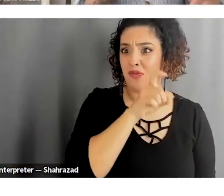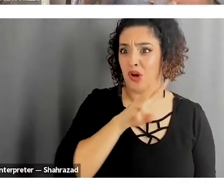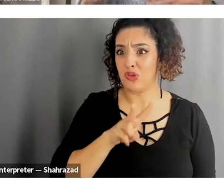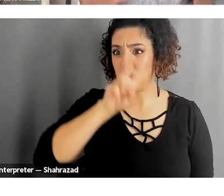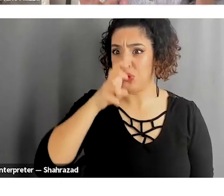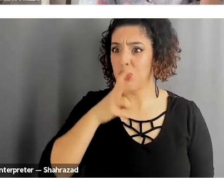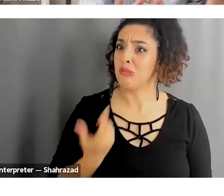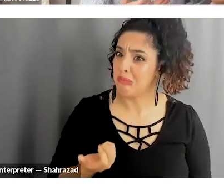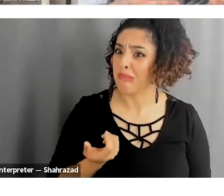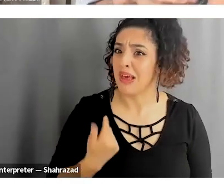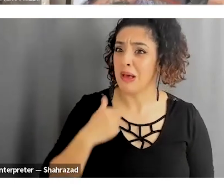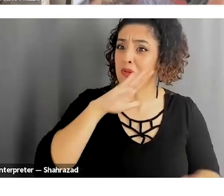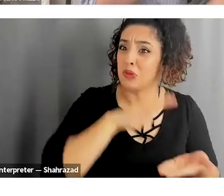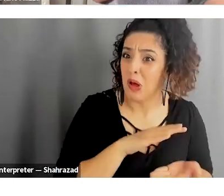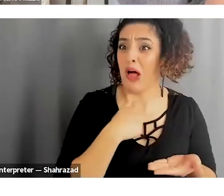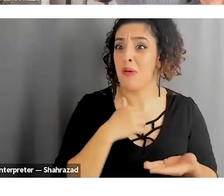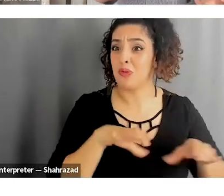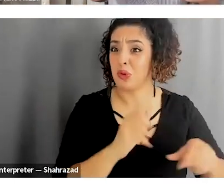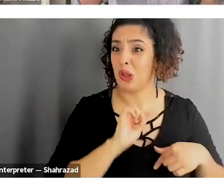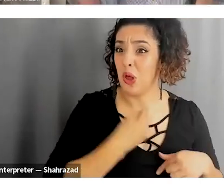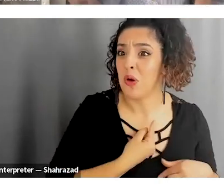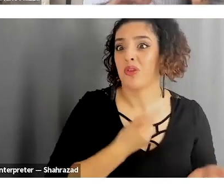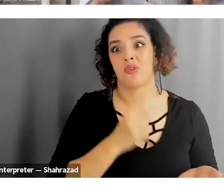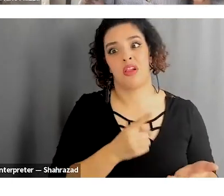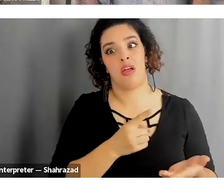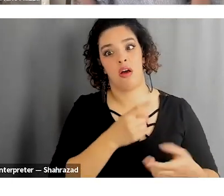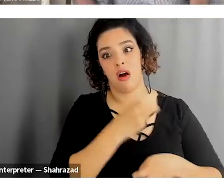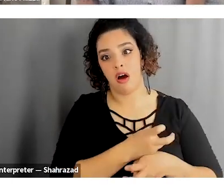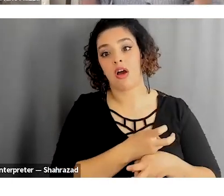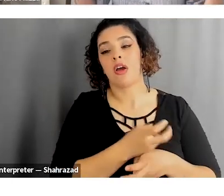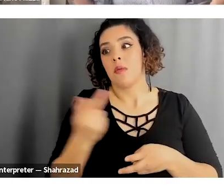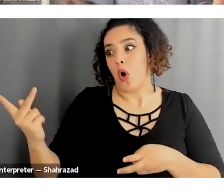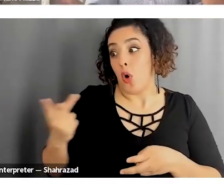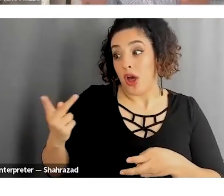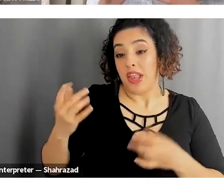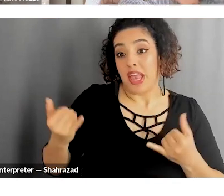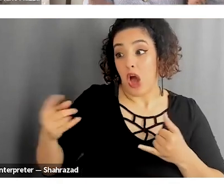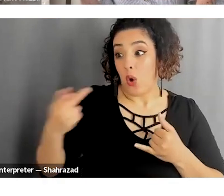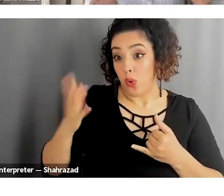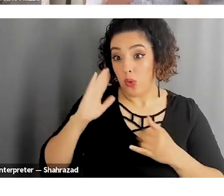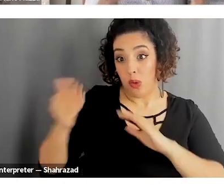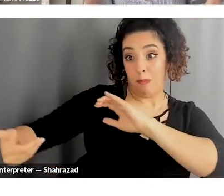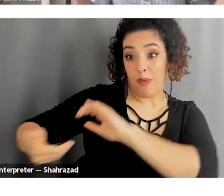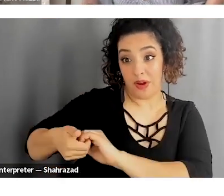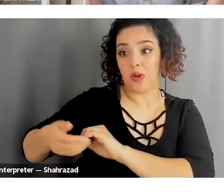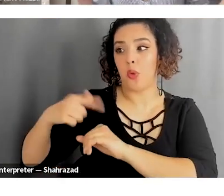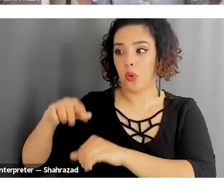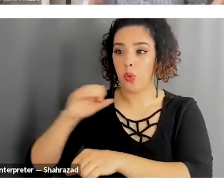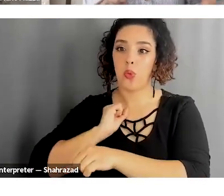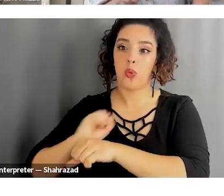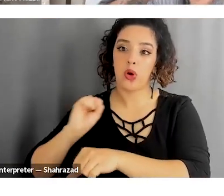like we're partnering now, but it's like, but I can, we recipe develop together, we work on ideas. So it's like, how do